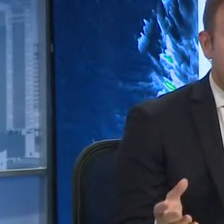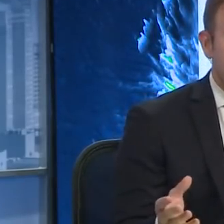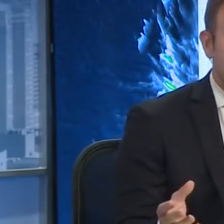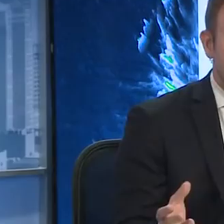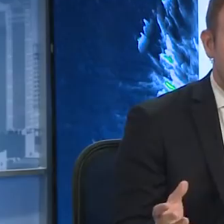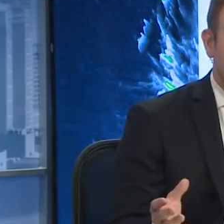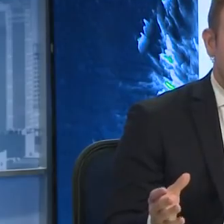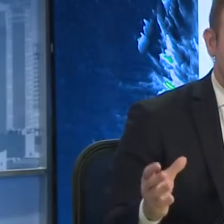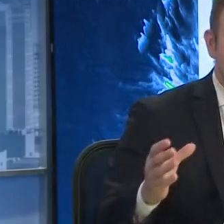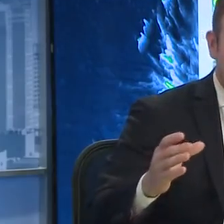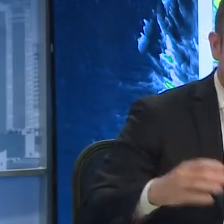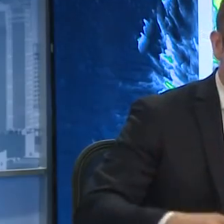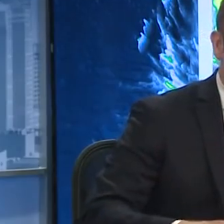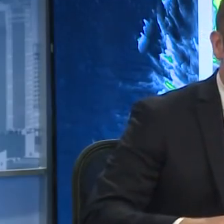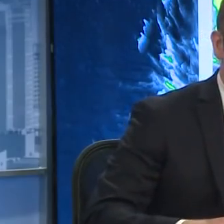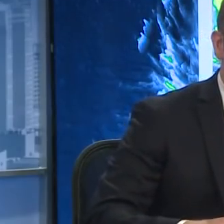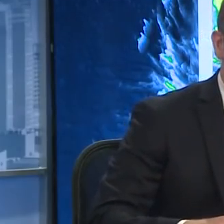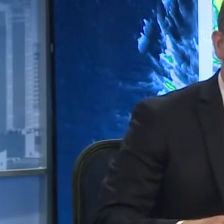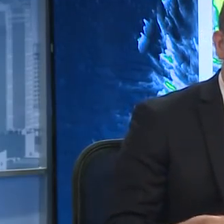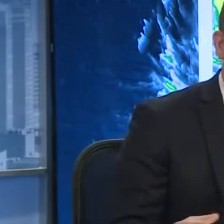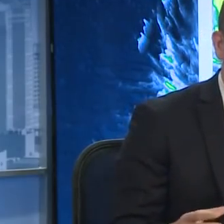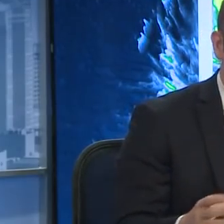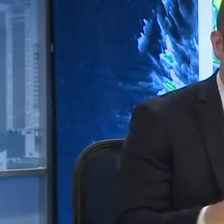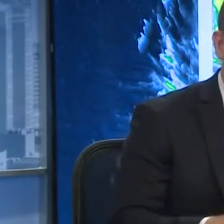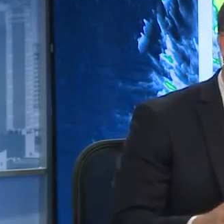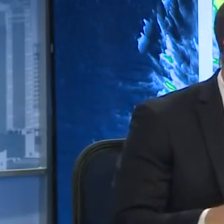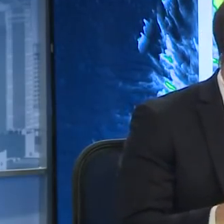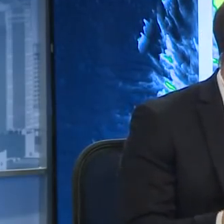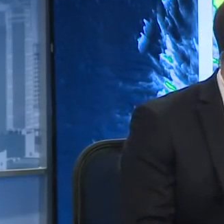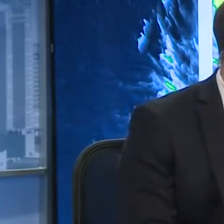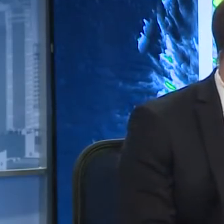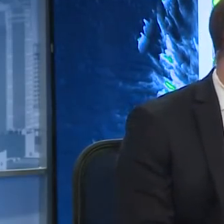appears that the eye of the storm is just south of Wilmington at this point, maybe around the Oak Island area. security this point, Oak Island area.